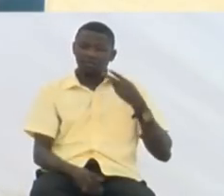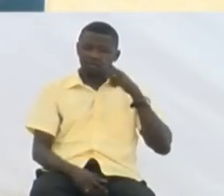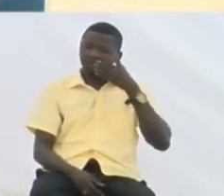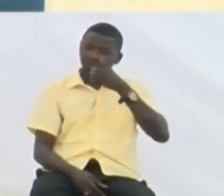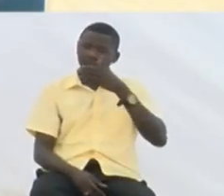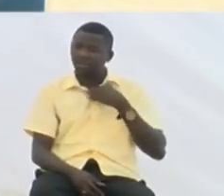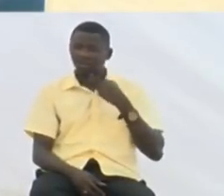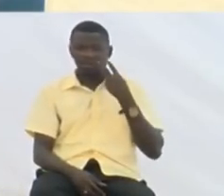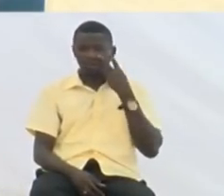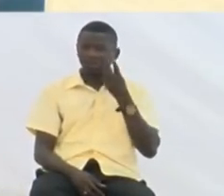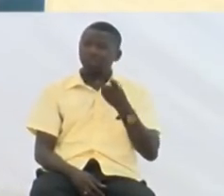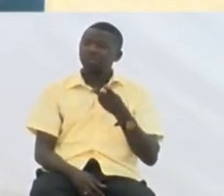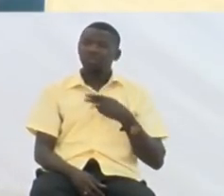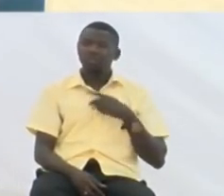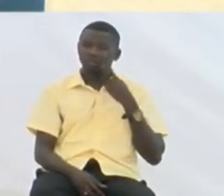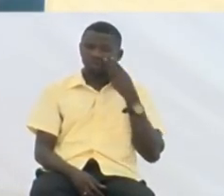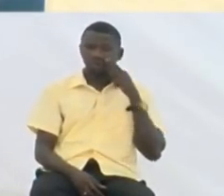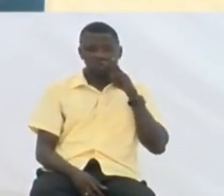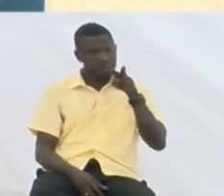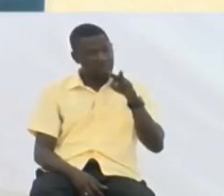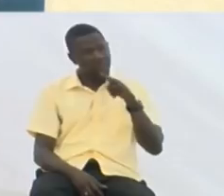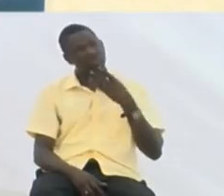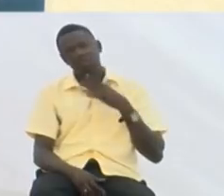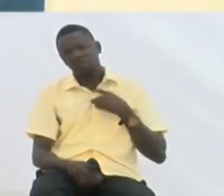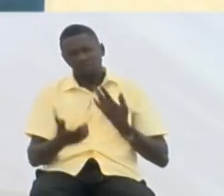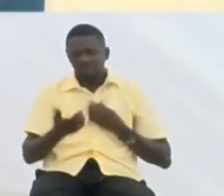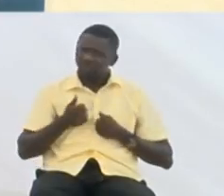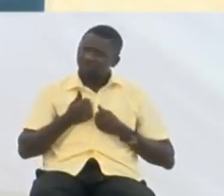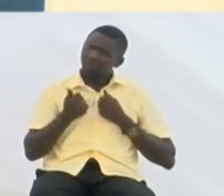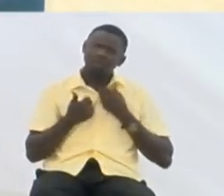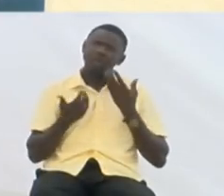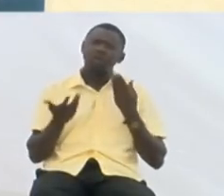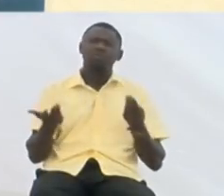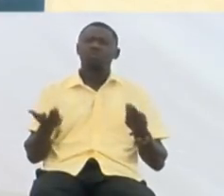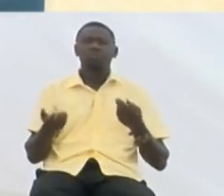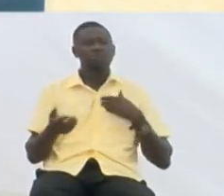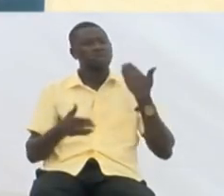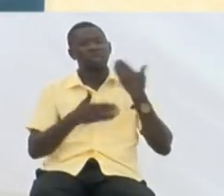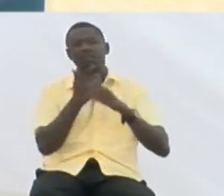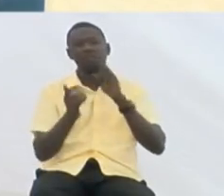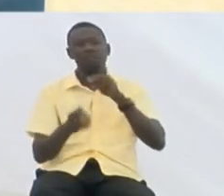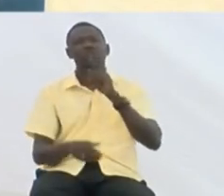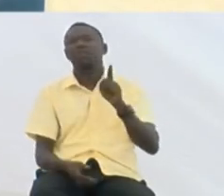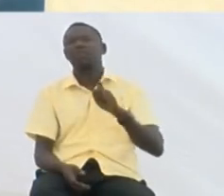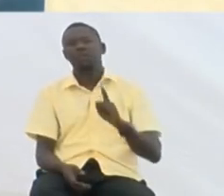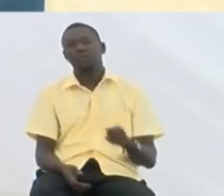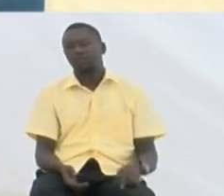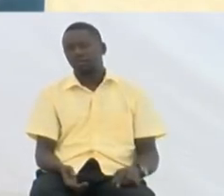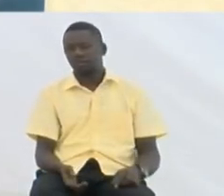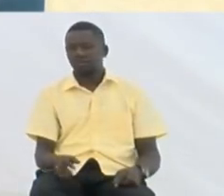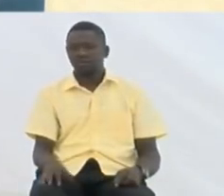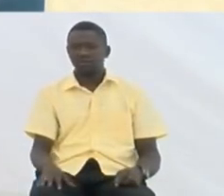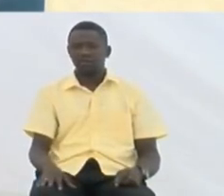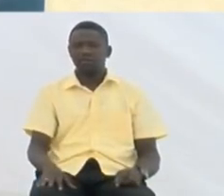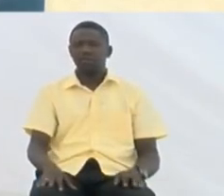He did not reach out to me, neither did he send anybody to me to find out what was being done to me.